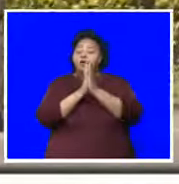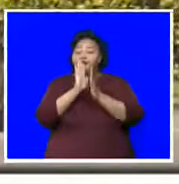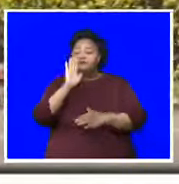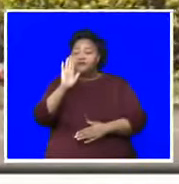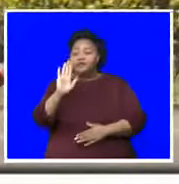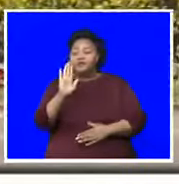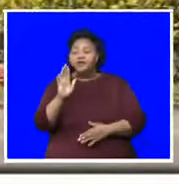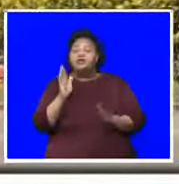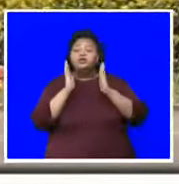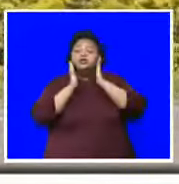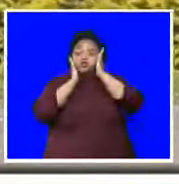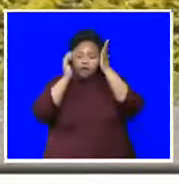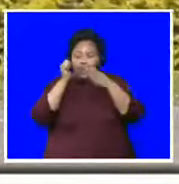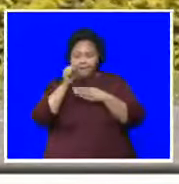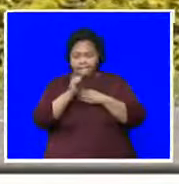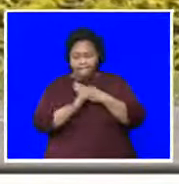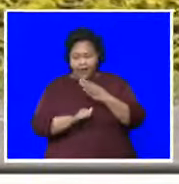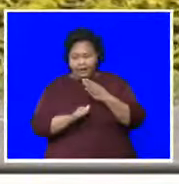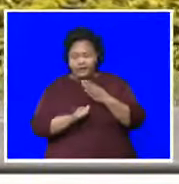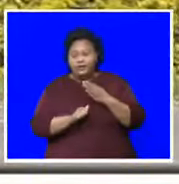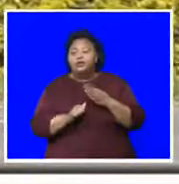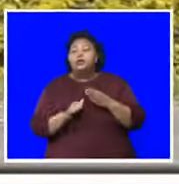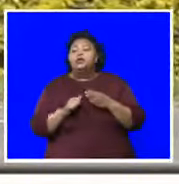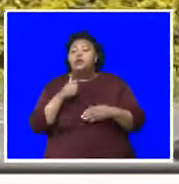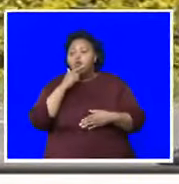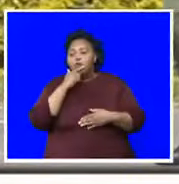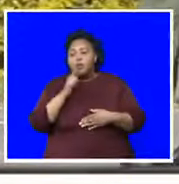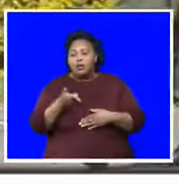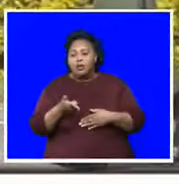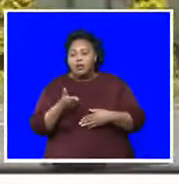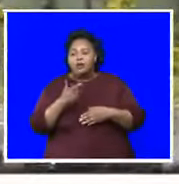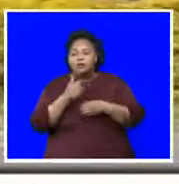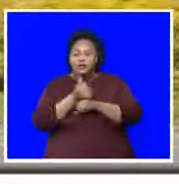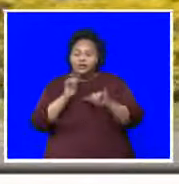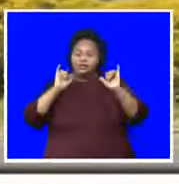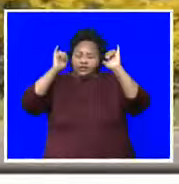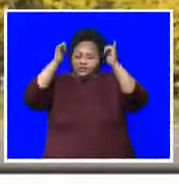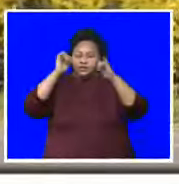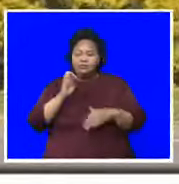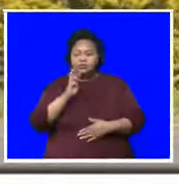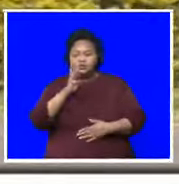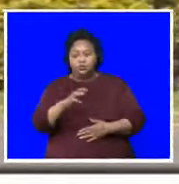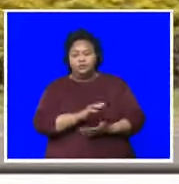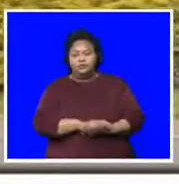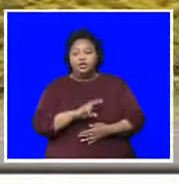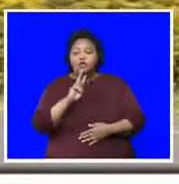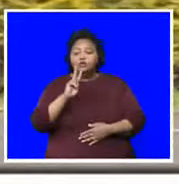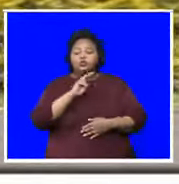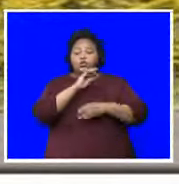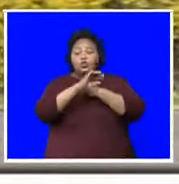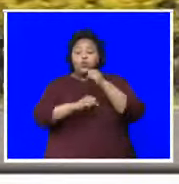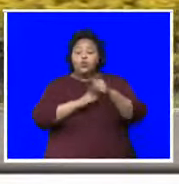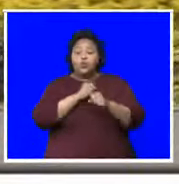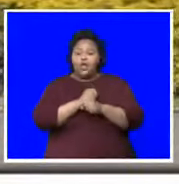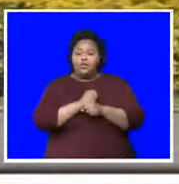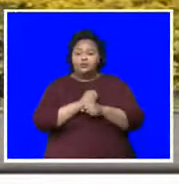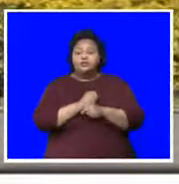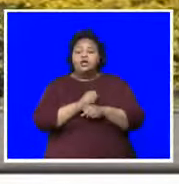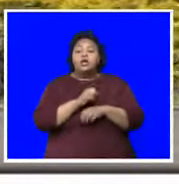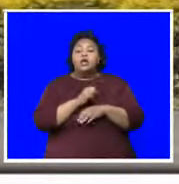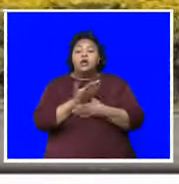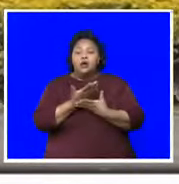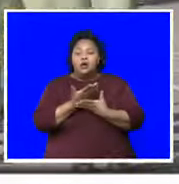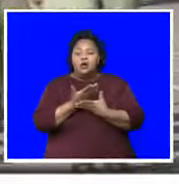the 15th of July 2022. For the past 2 years, the event was suspended due to